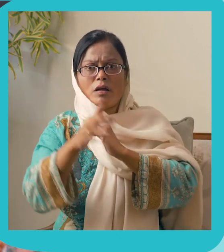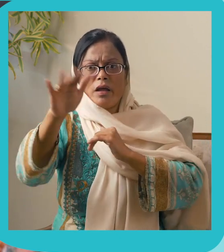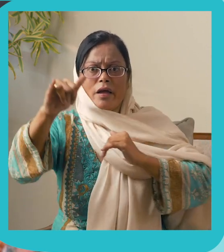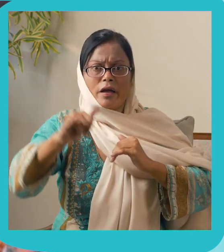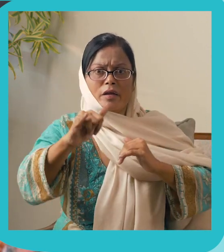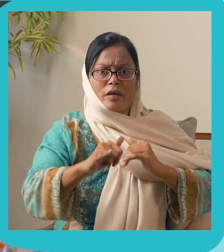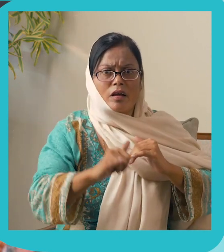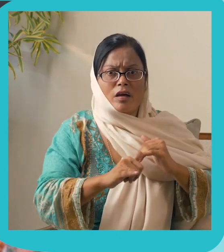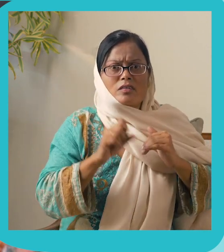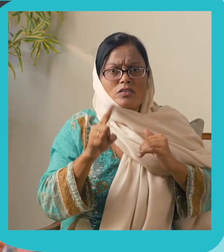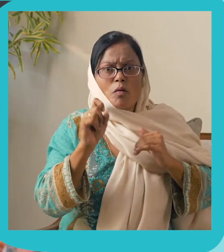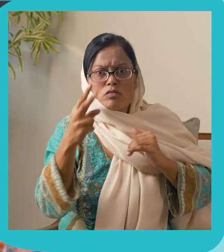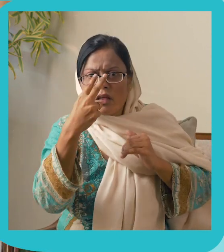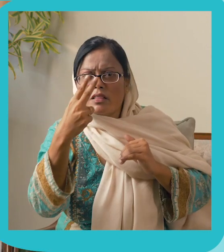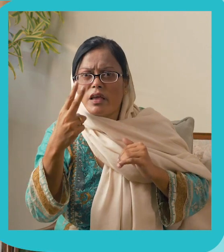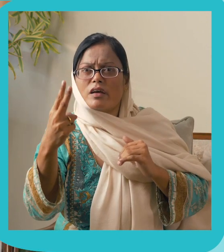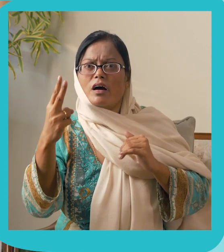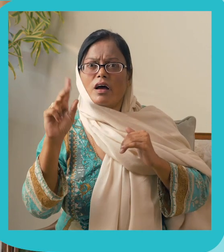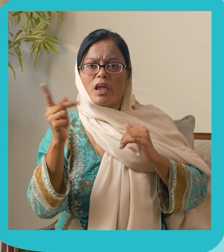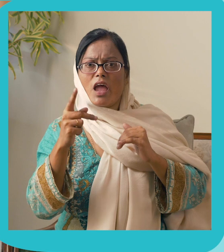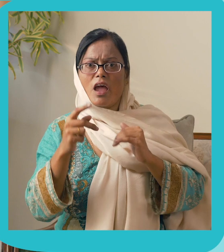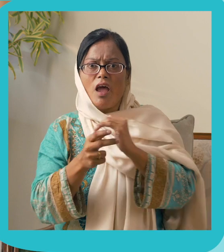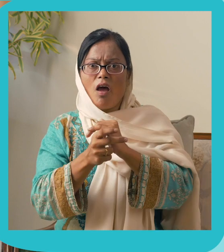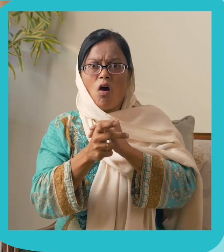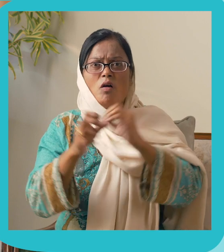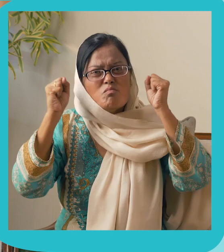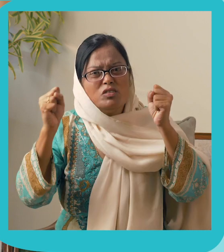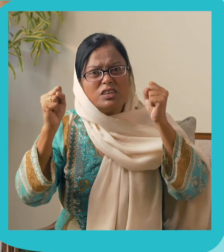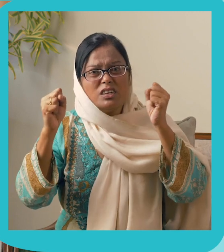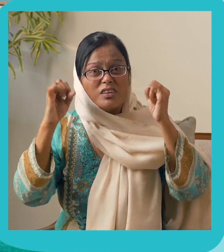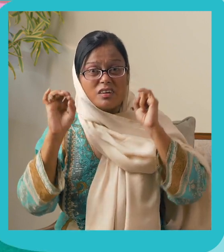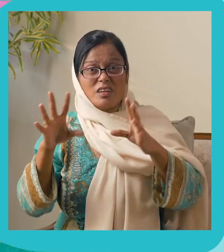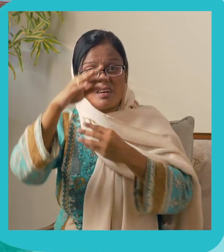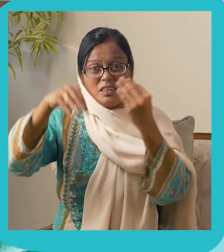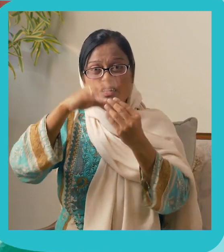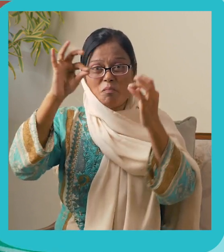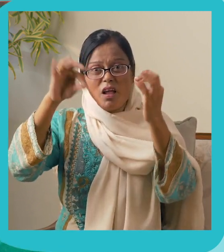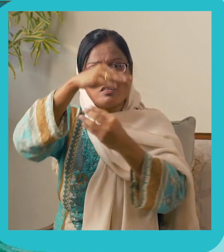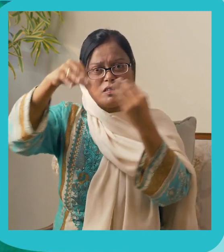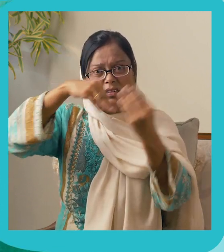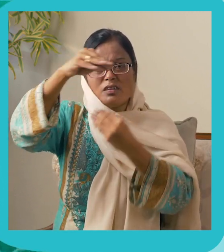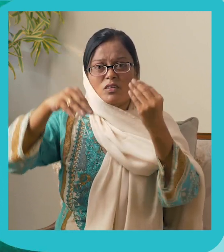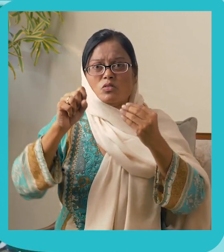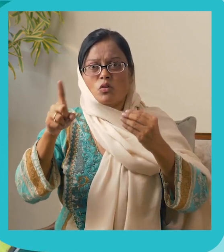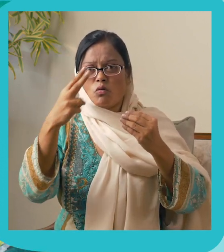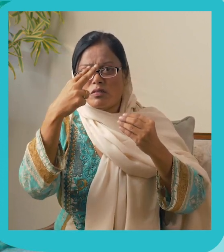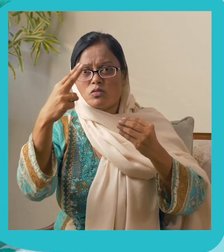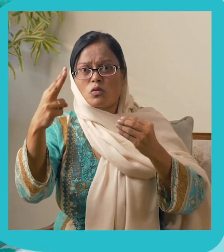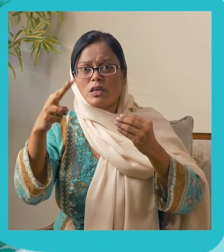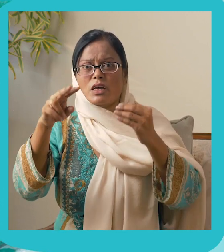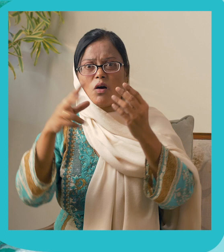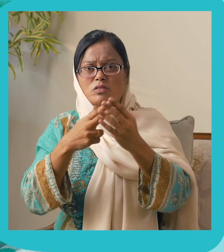He came close to Olive and gently tried to pull the plastic away, but it was wrapped